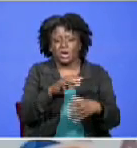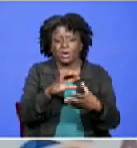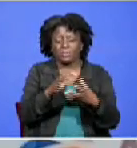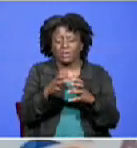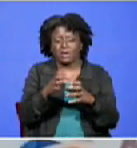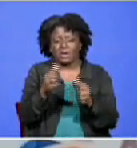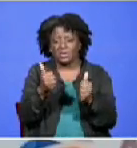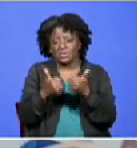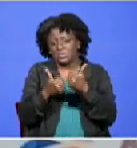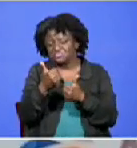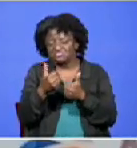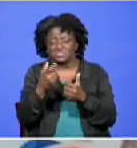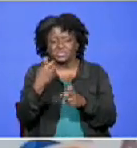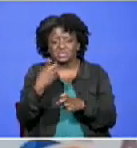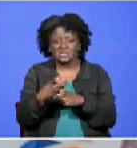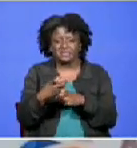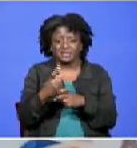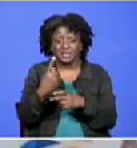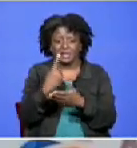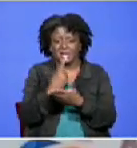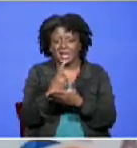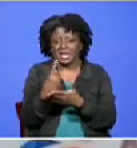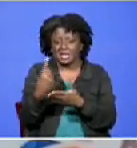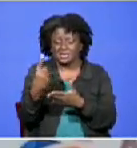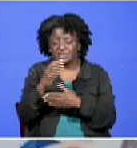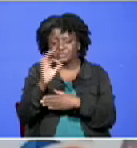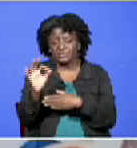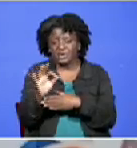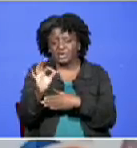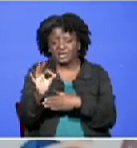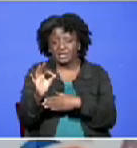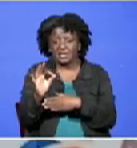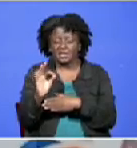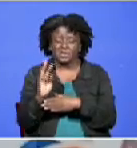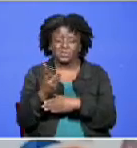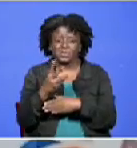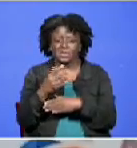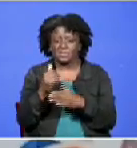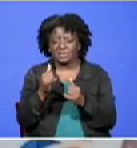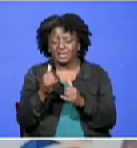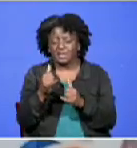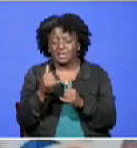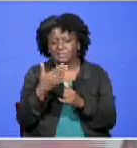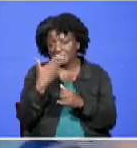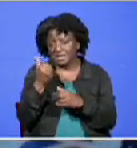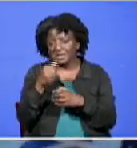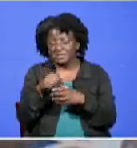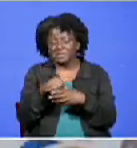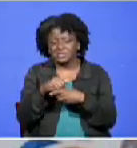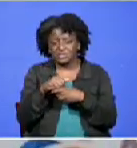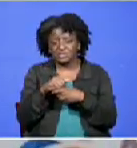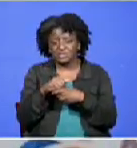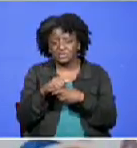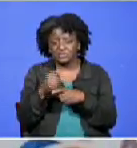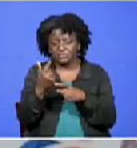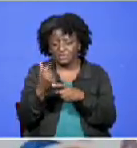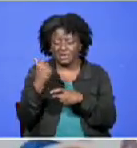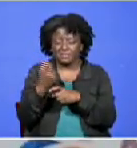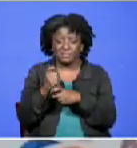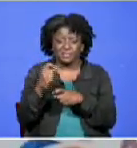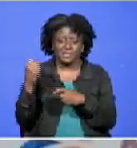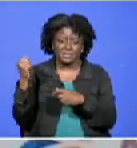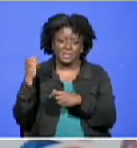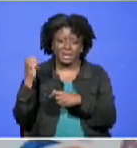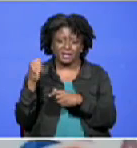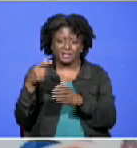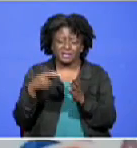I think last Friday we played a lot of possession from the back coming up, and this time